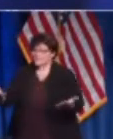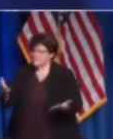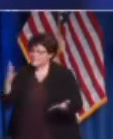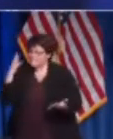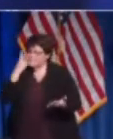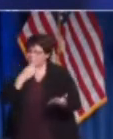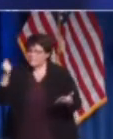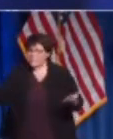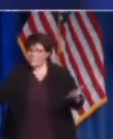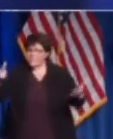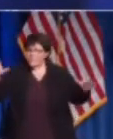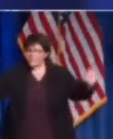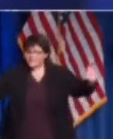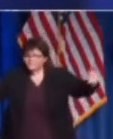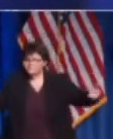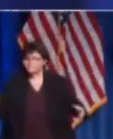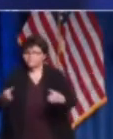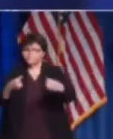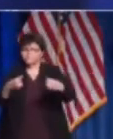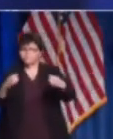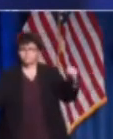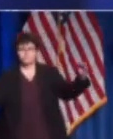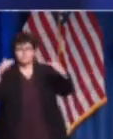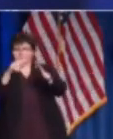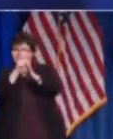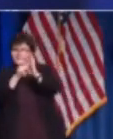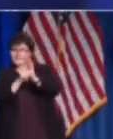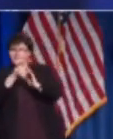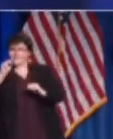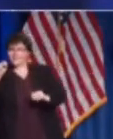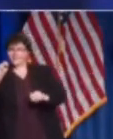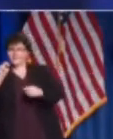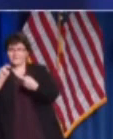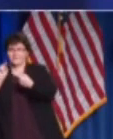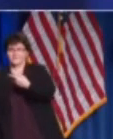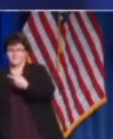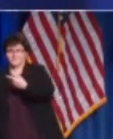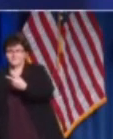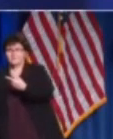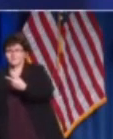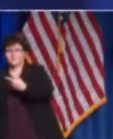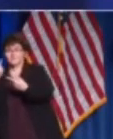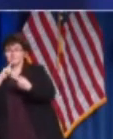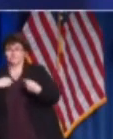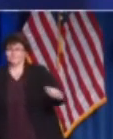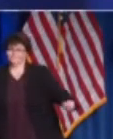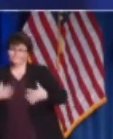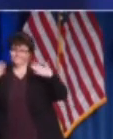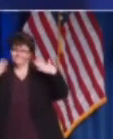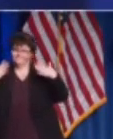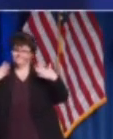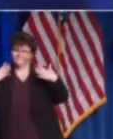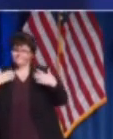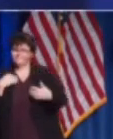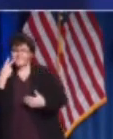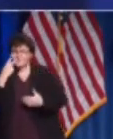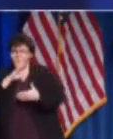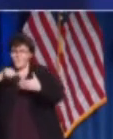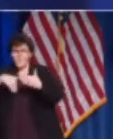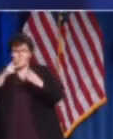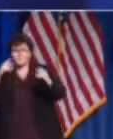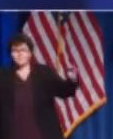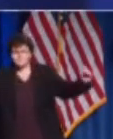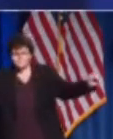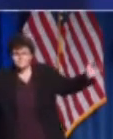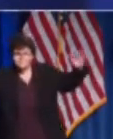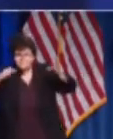always done in Connecticut and in this democracy. And it's awe-inspiring to see a room full of people so committed to service,